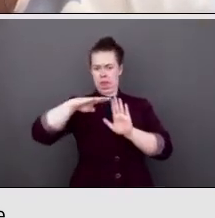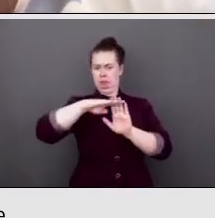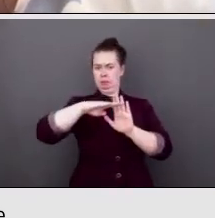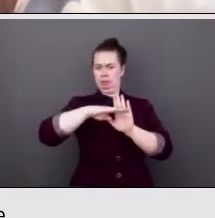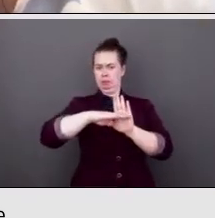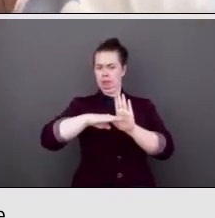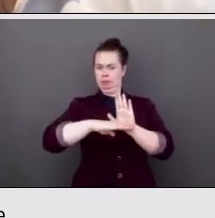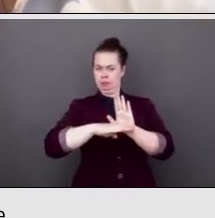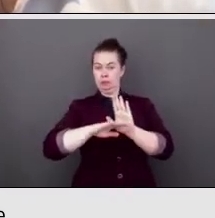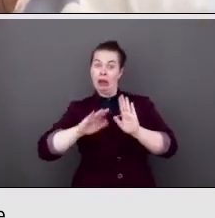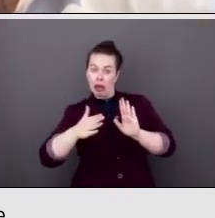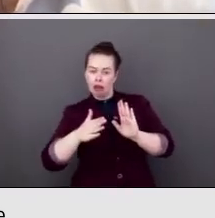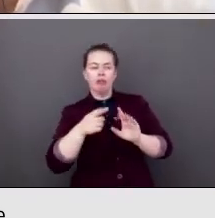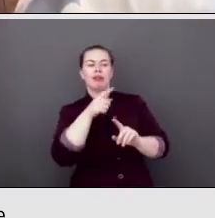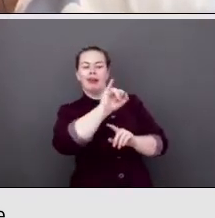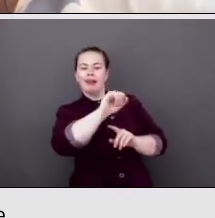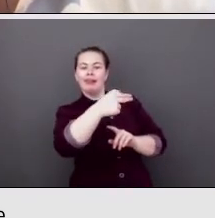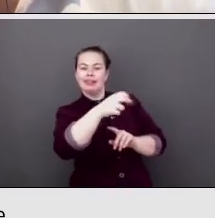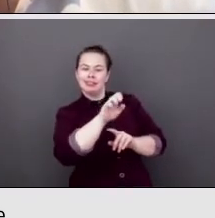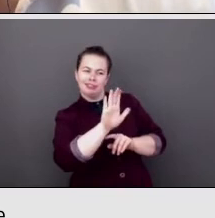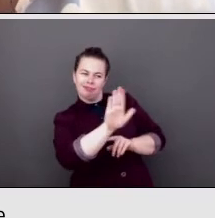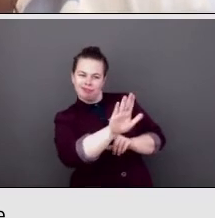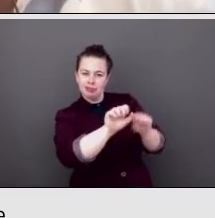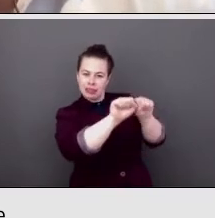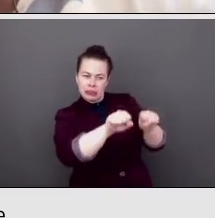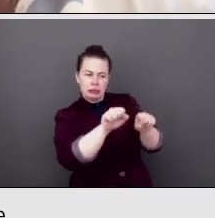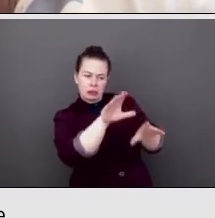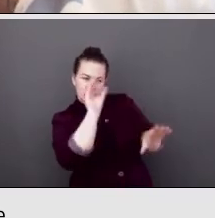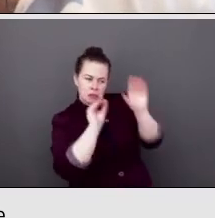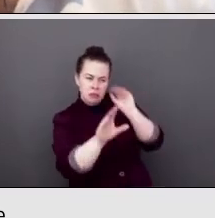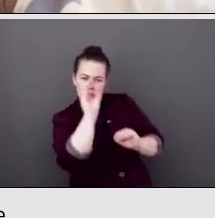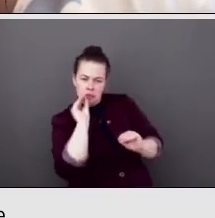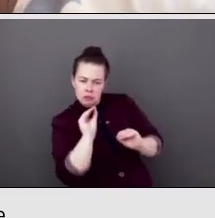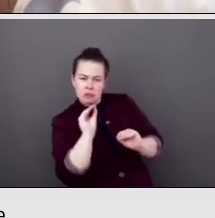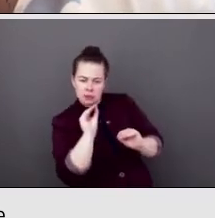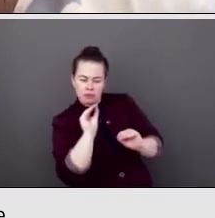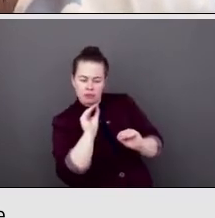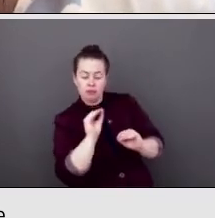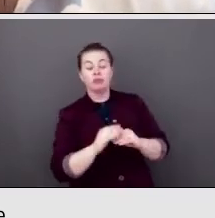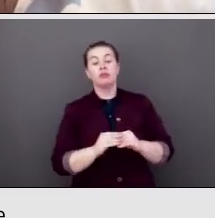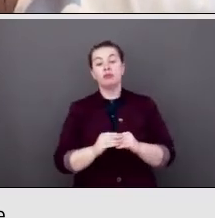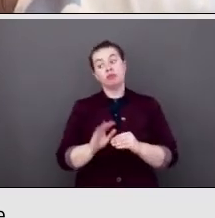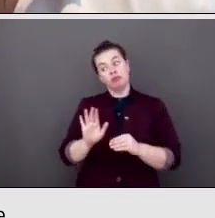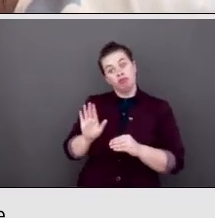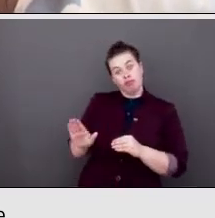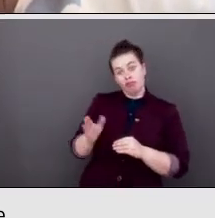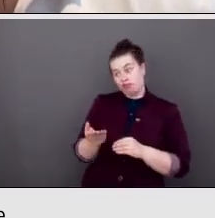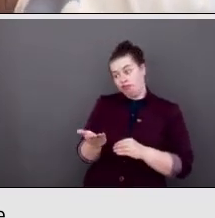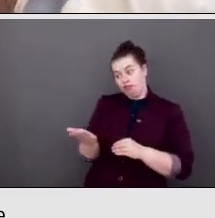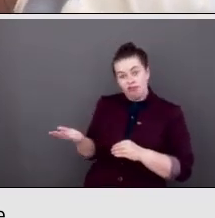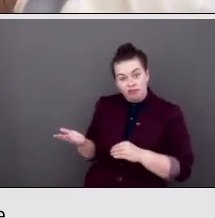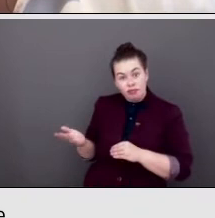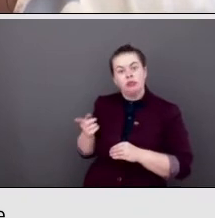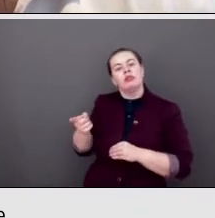so that we identify the business needs that needs to be covered. Usually the vendors, they have their own community and they are